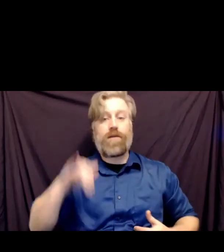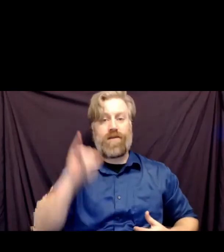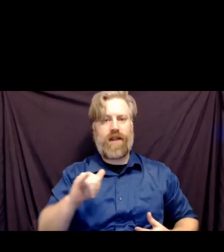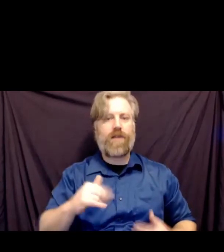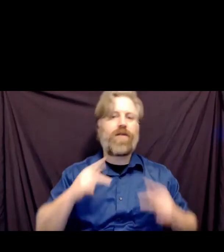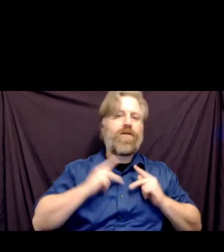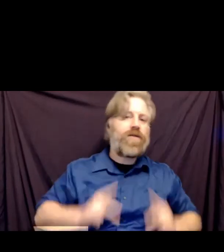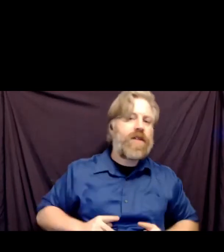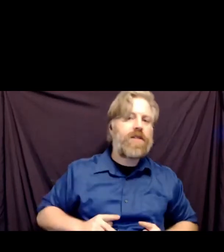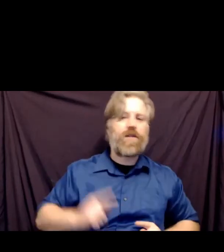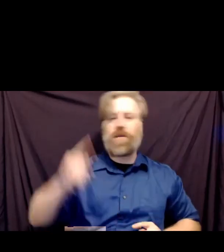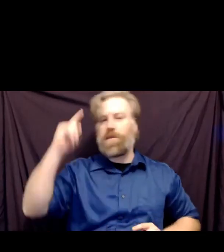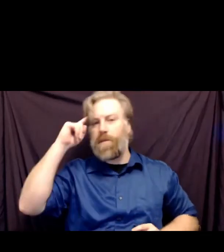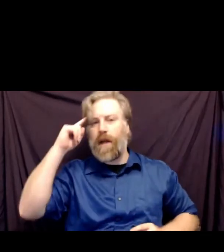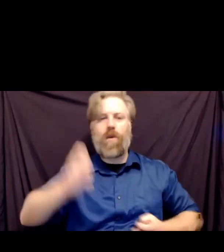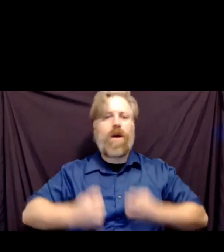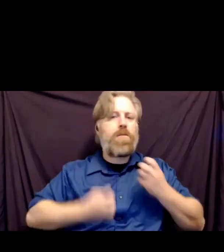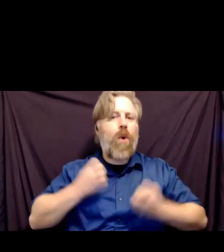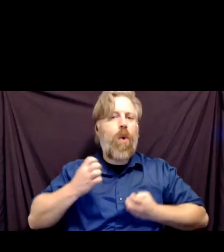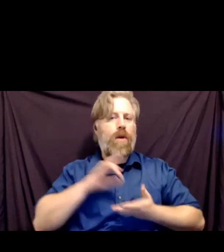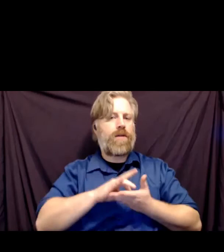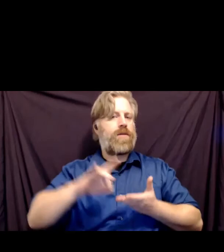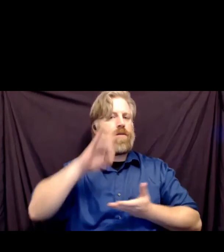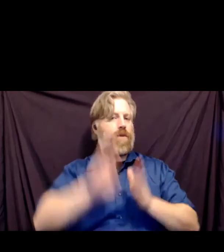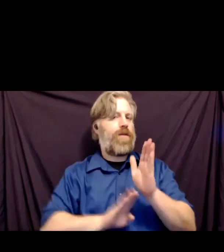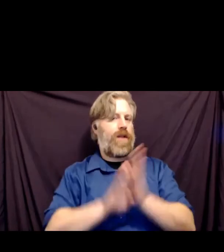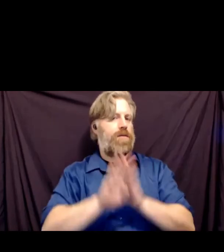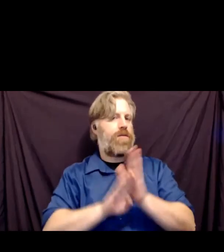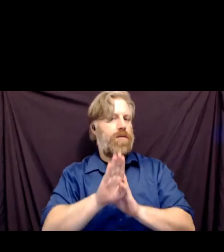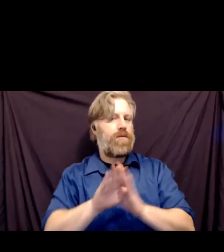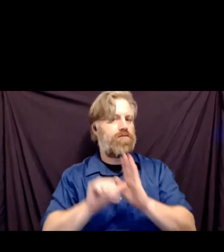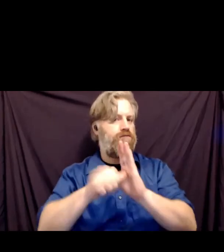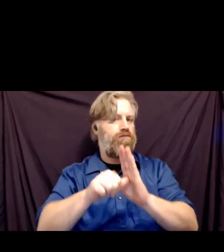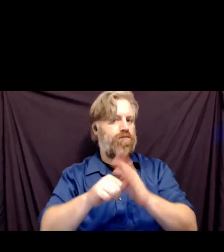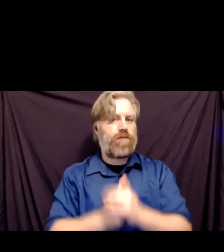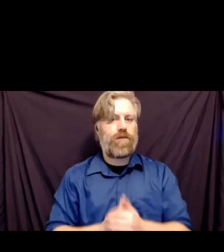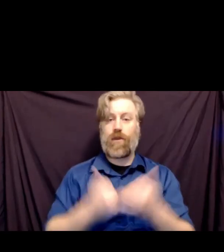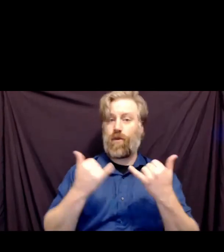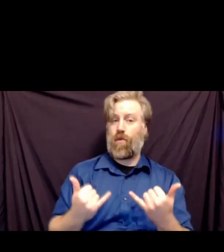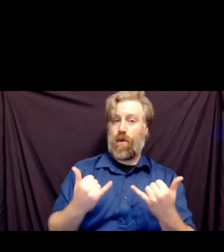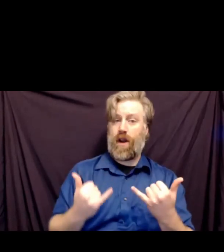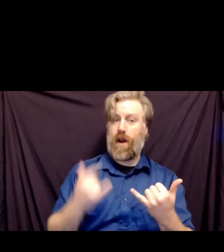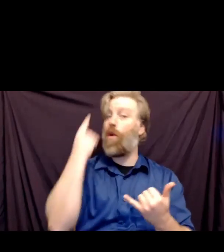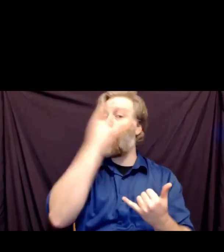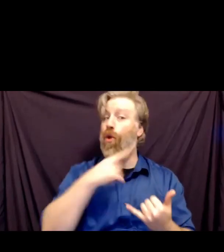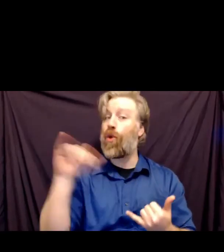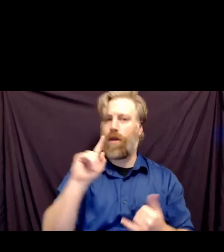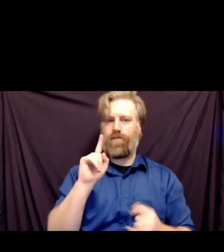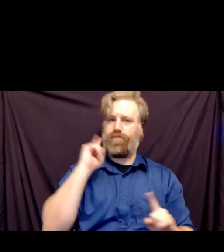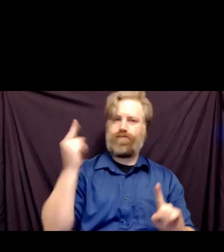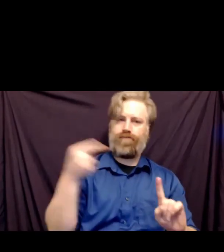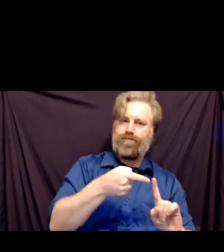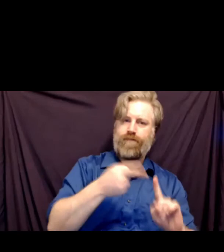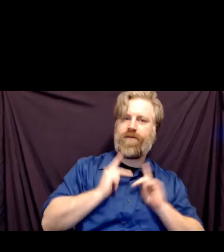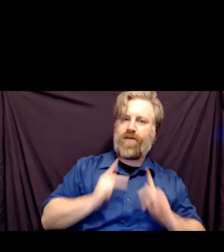spiritual development. So we're working on the physical, it appears here, but we're also using